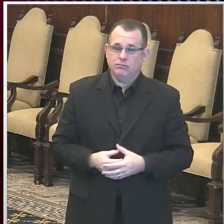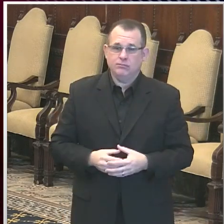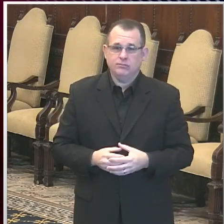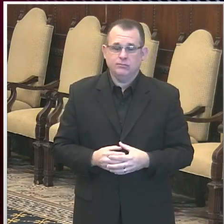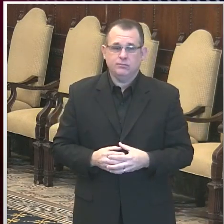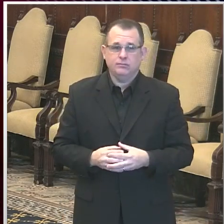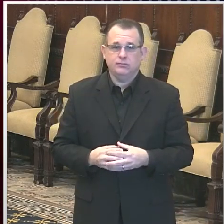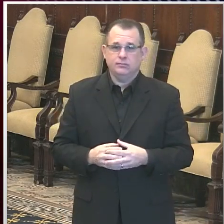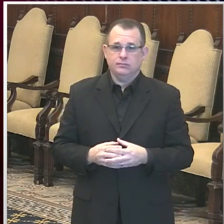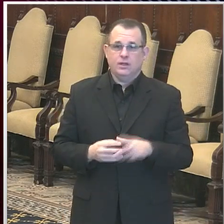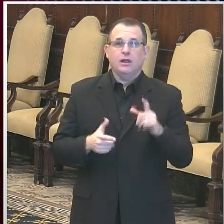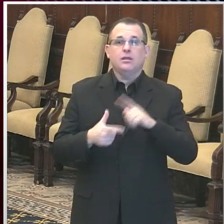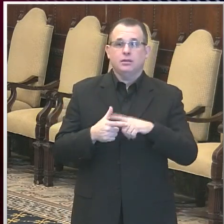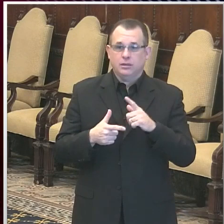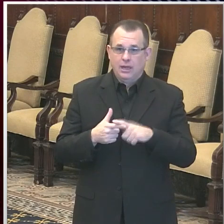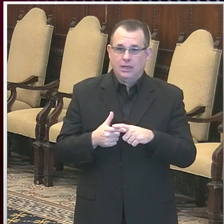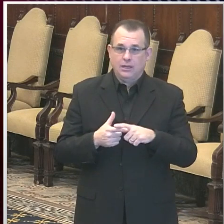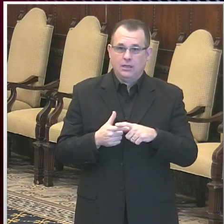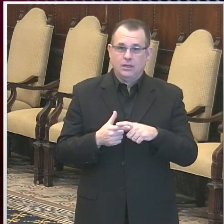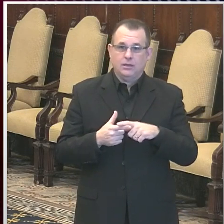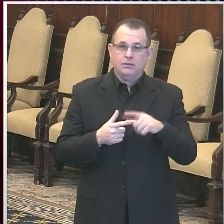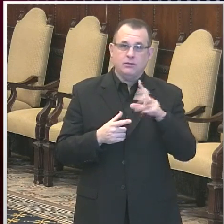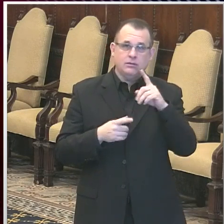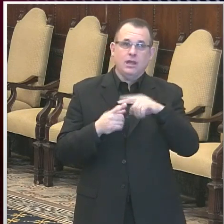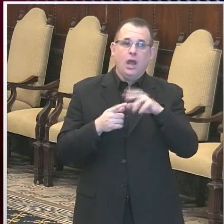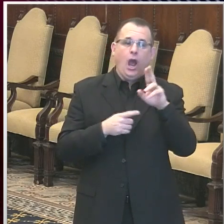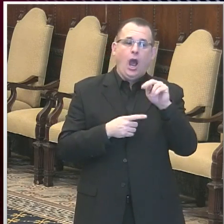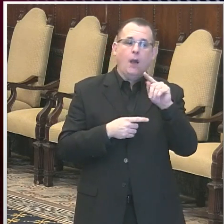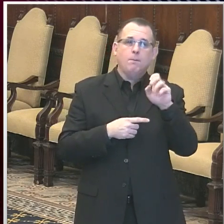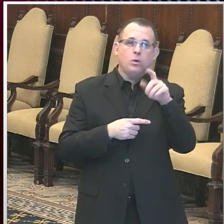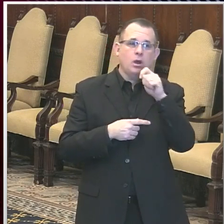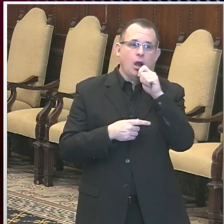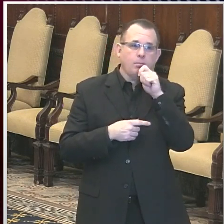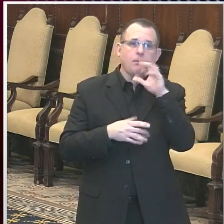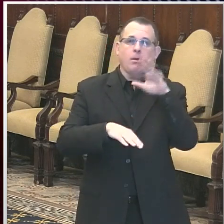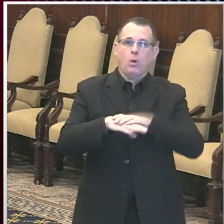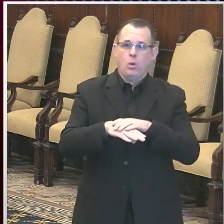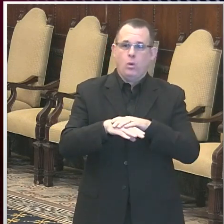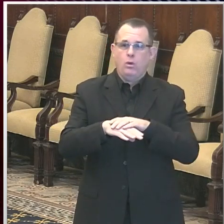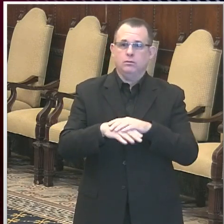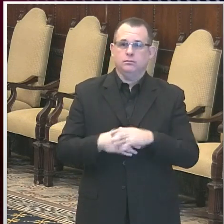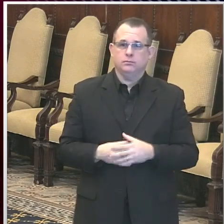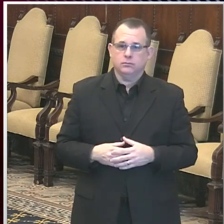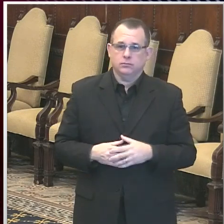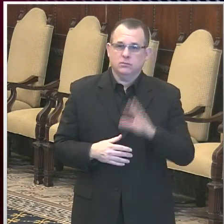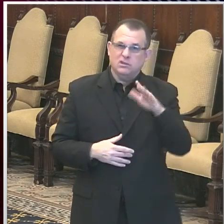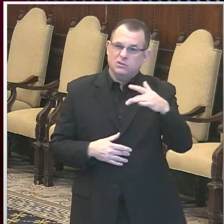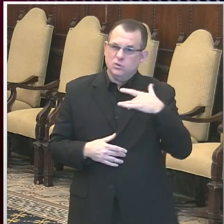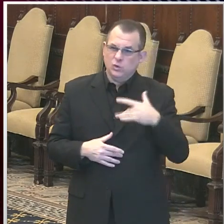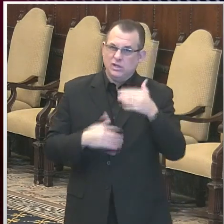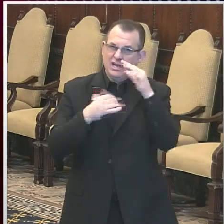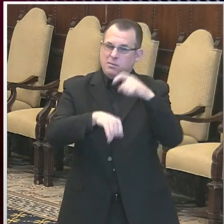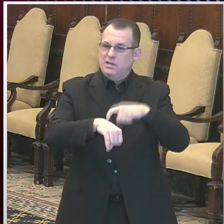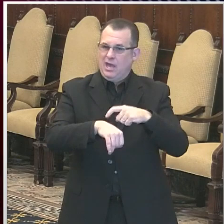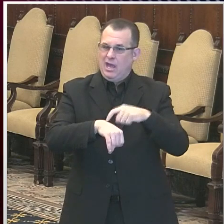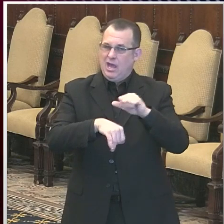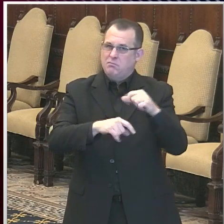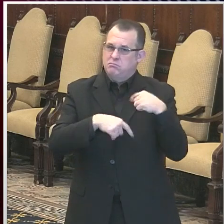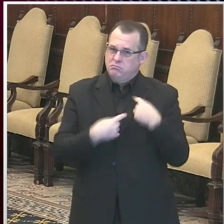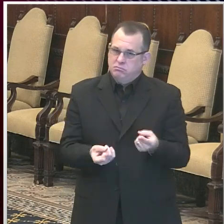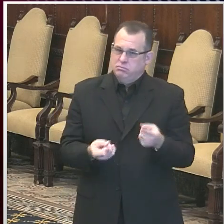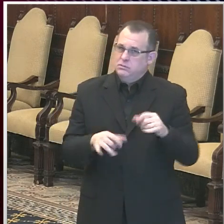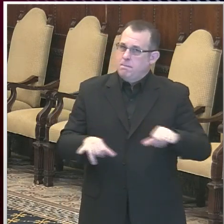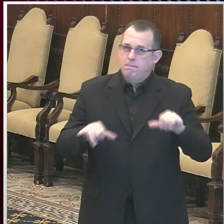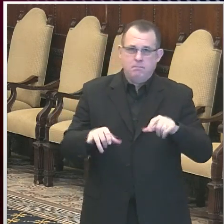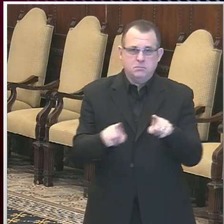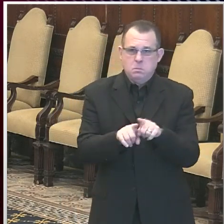then we will unmute your microphone when we begin the Q&A. As usual, we have limited time for these briefings,